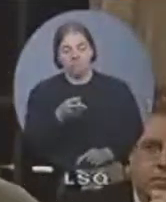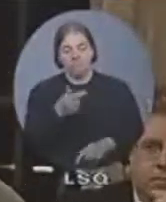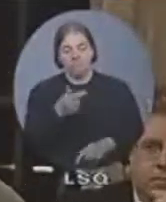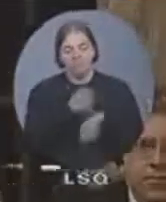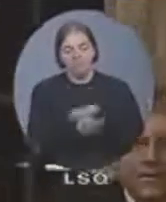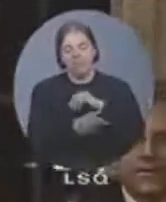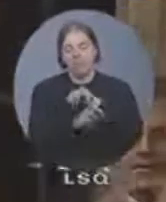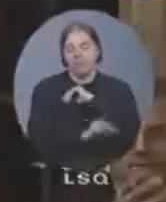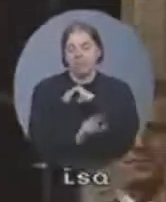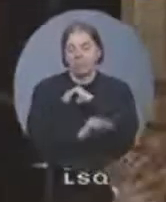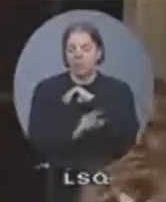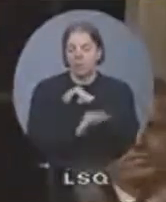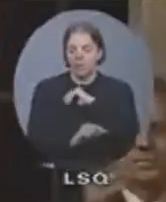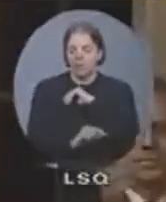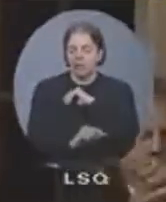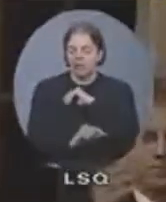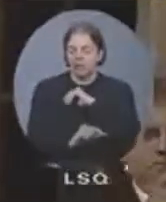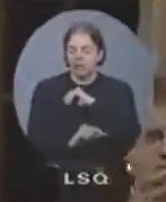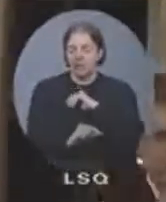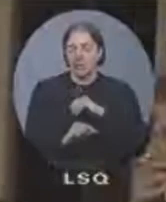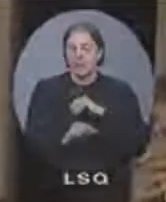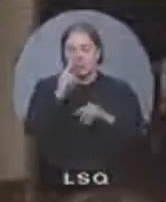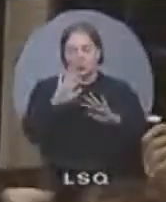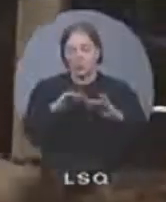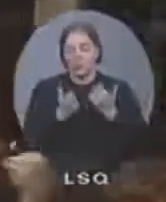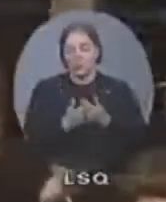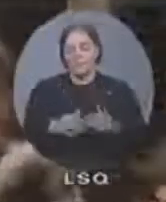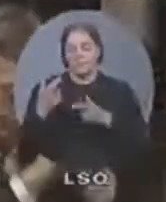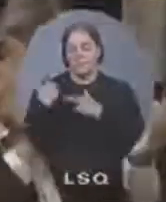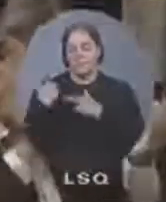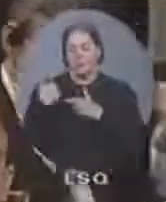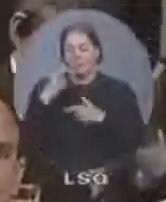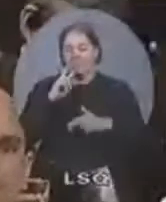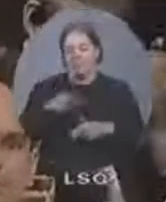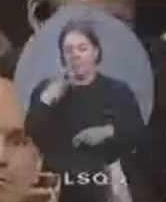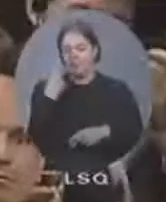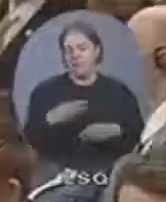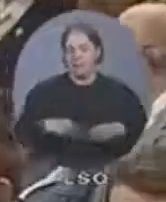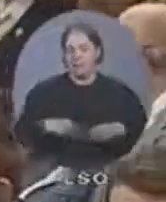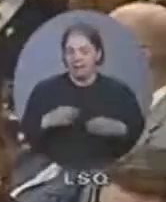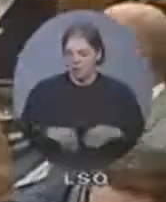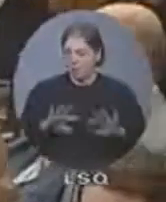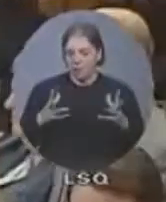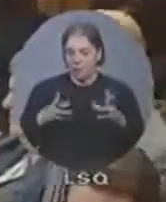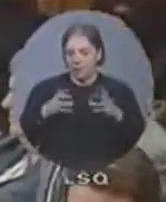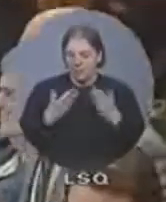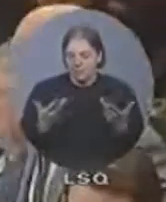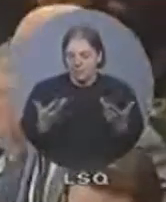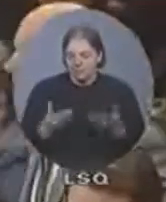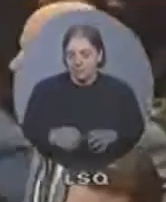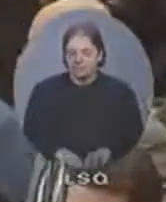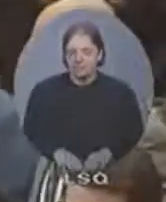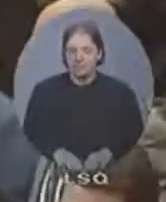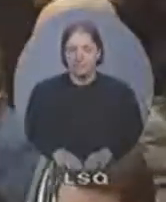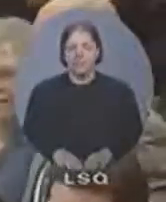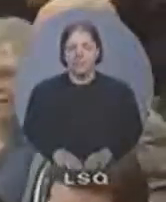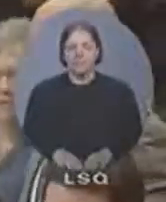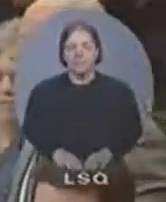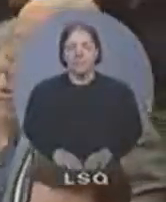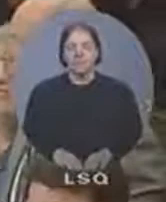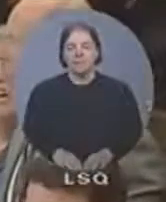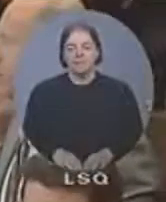of the minister? How is that acceptable? Honourable Minister of Natural Resources.